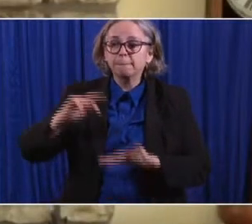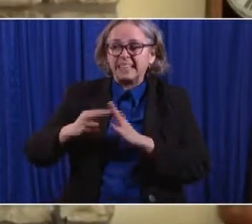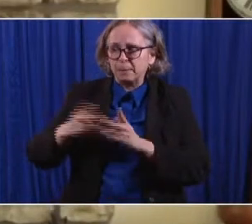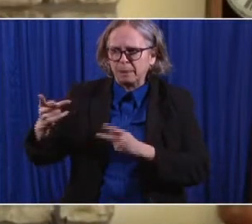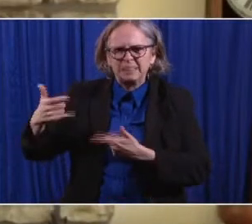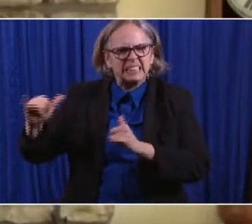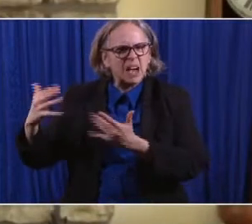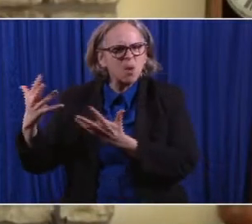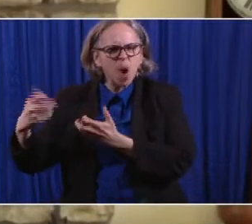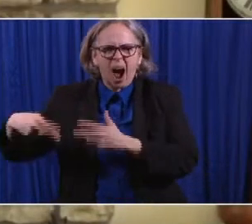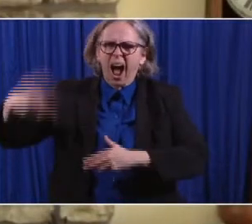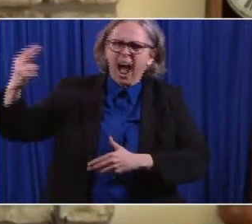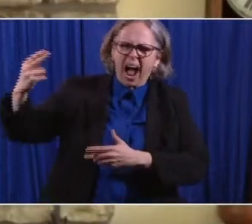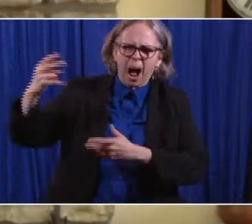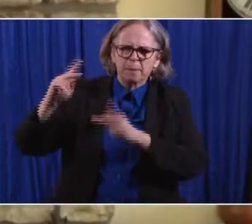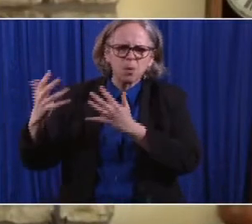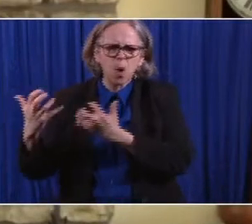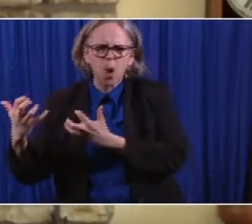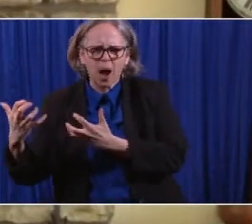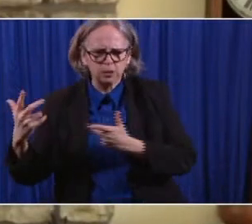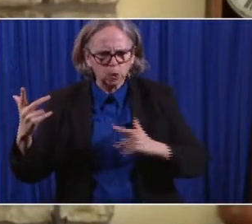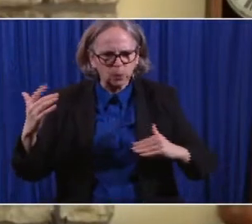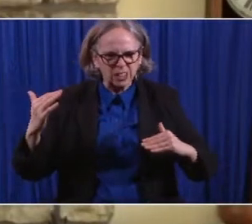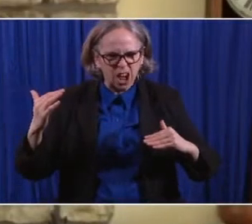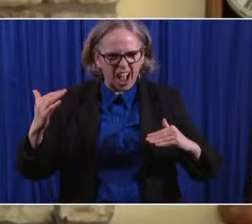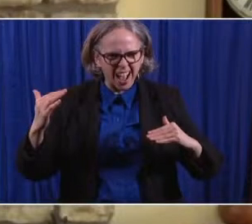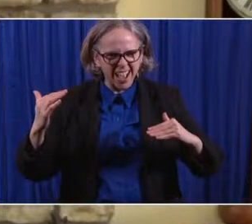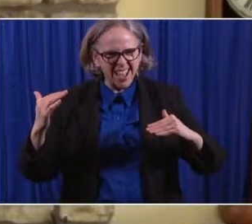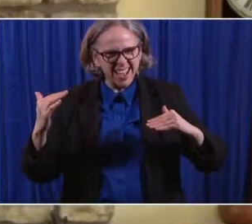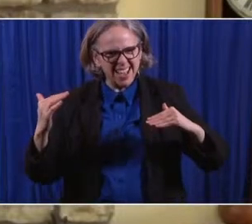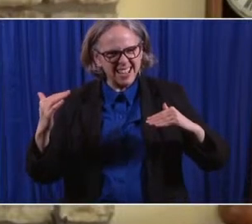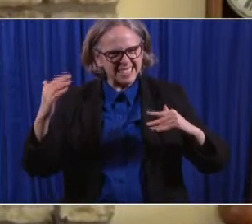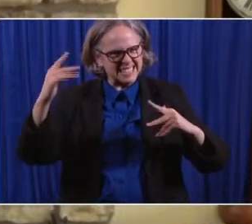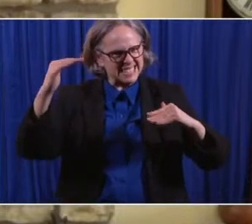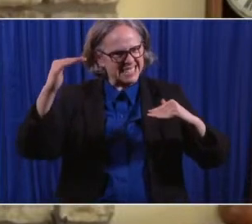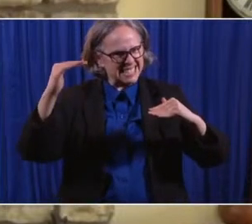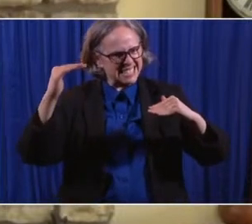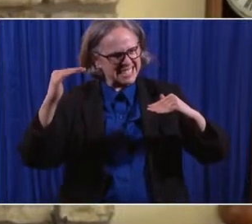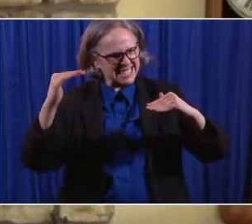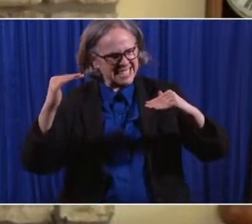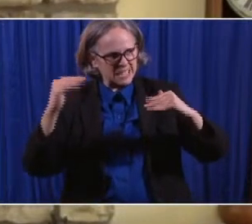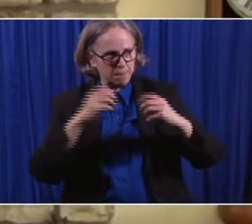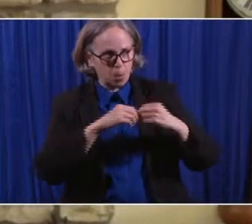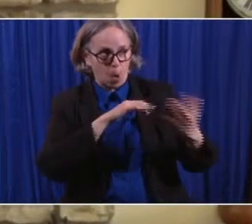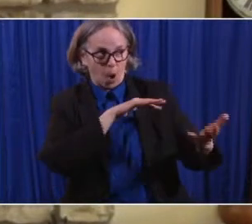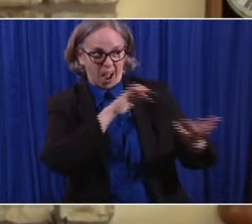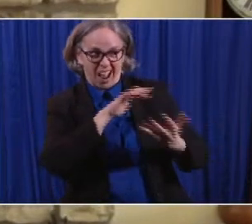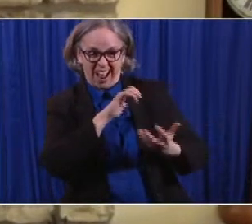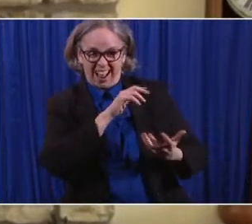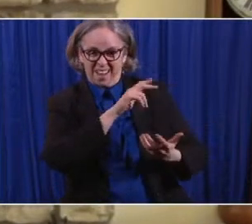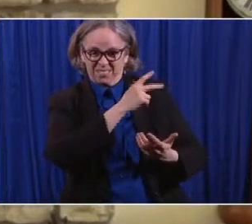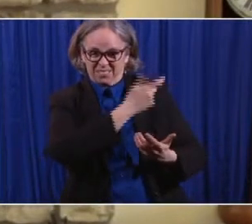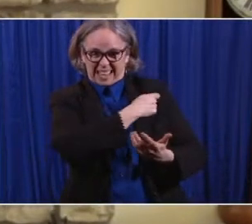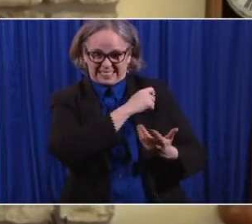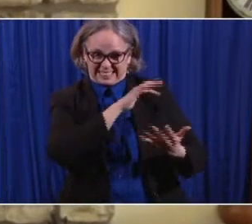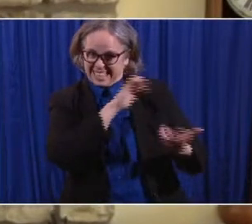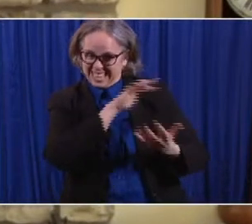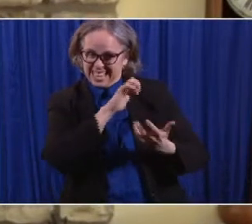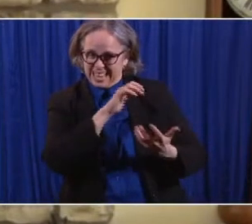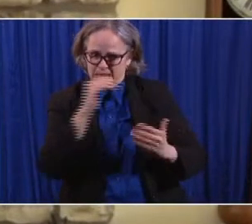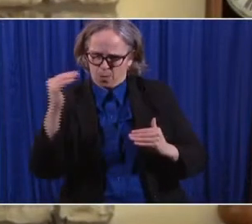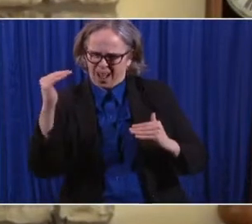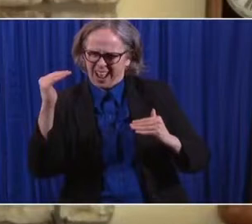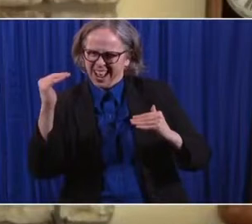felt, knowing all the new vaccine that is coming in, very significant increase, and that there's